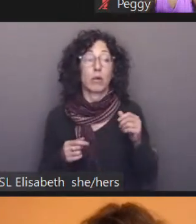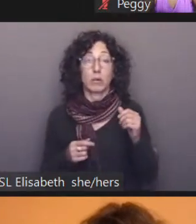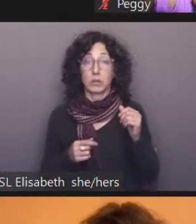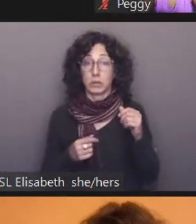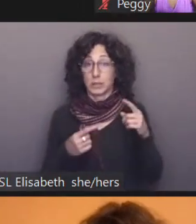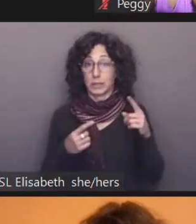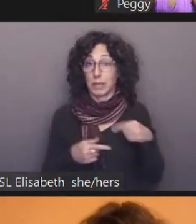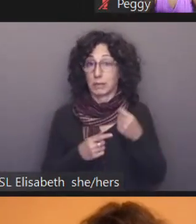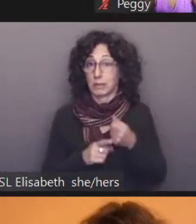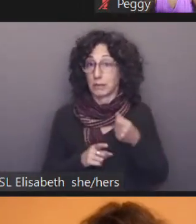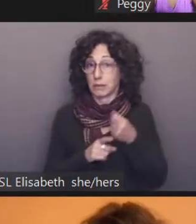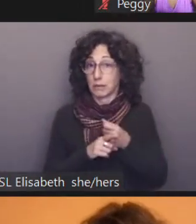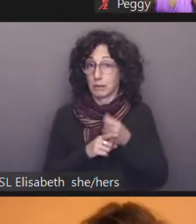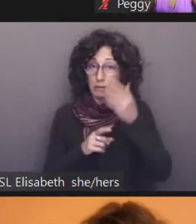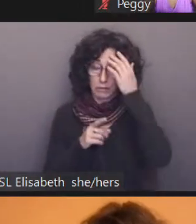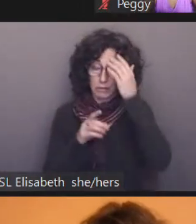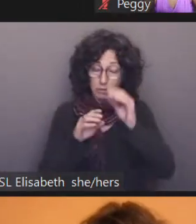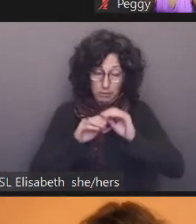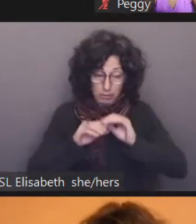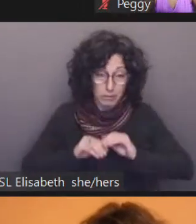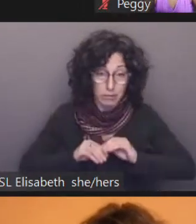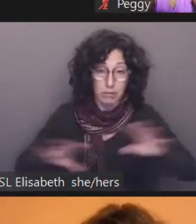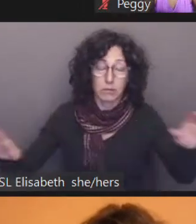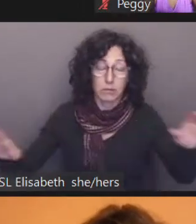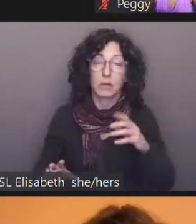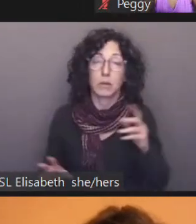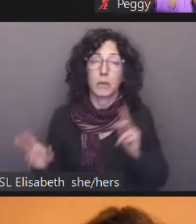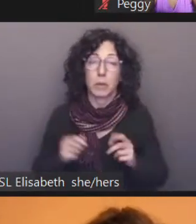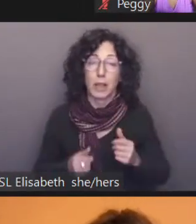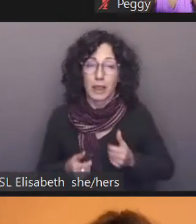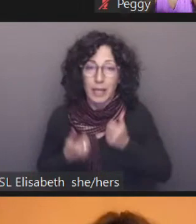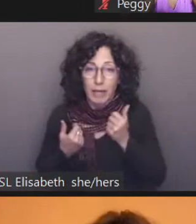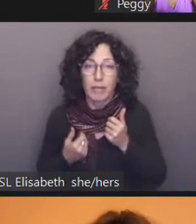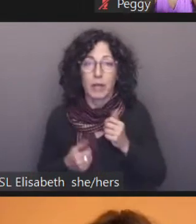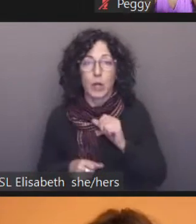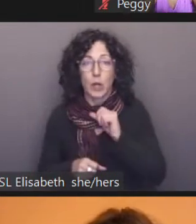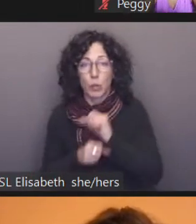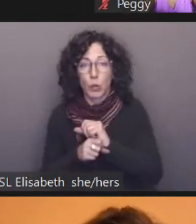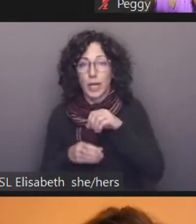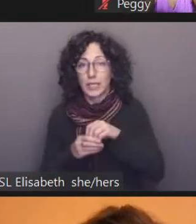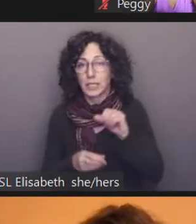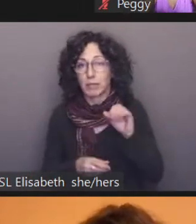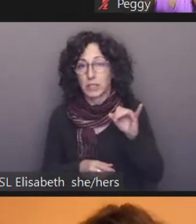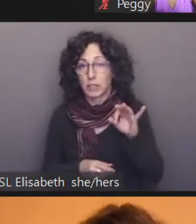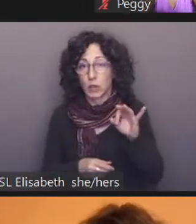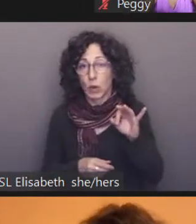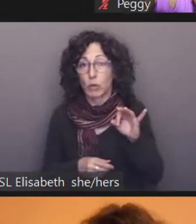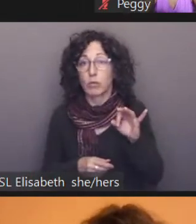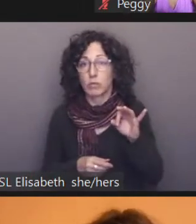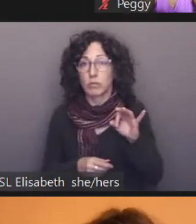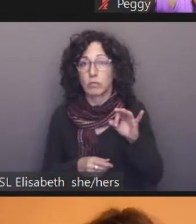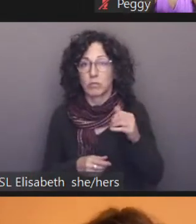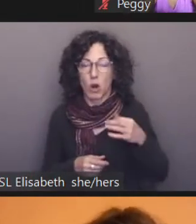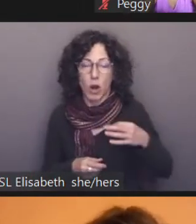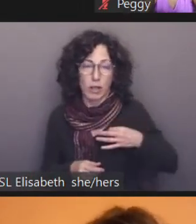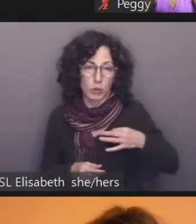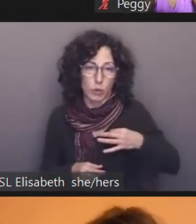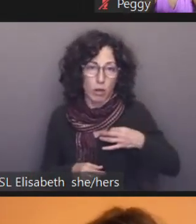people that live or work in San Francisco are eligible for vaccine,